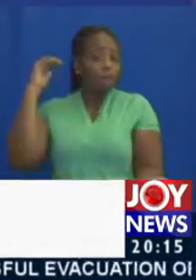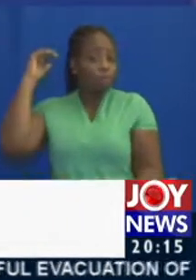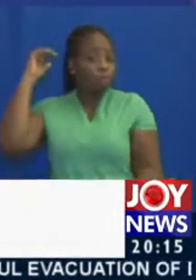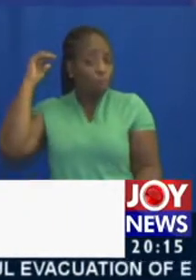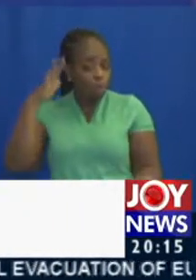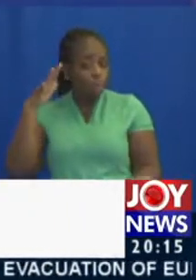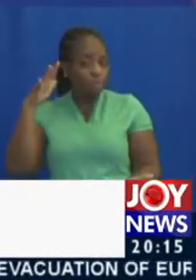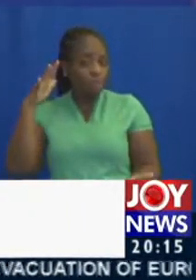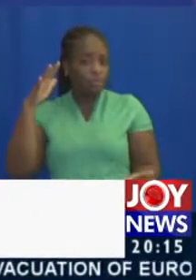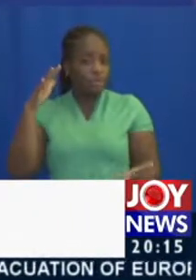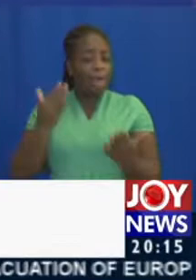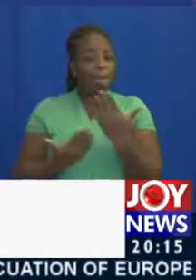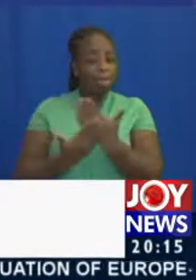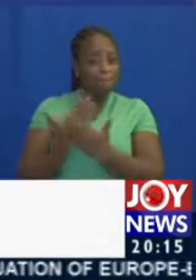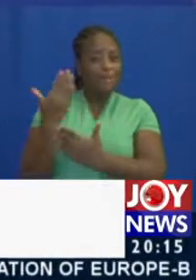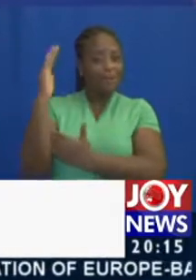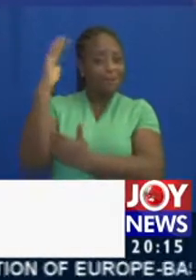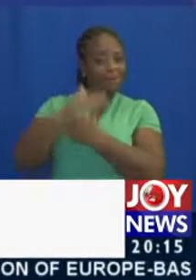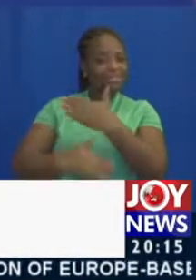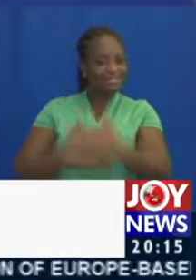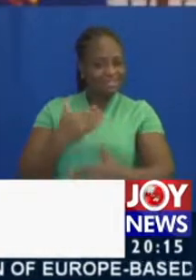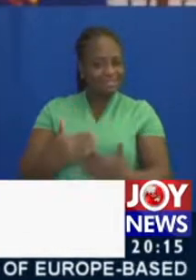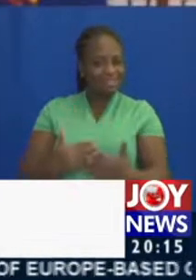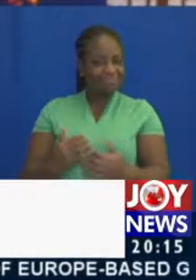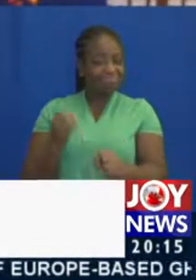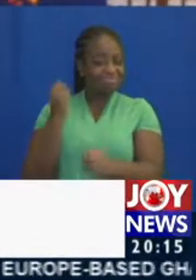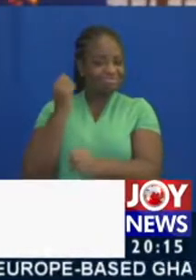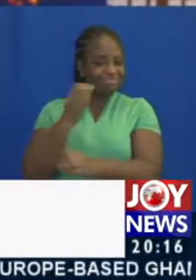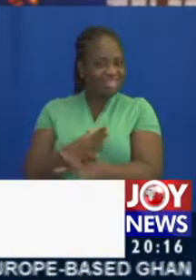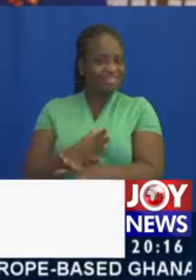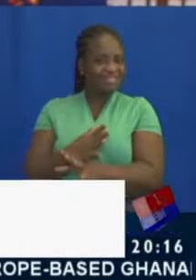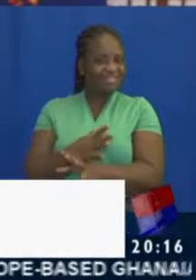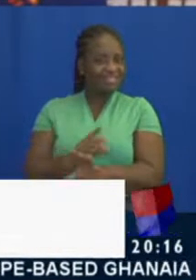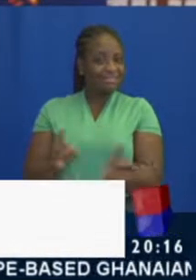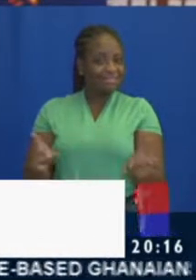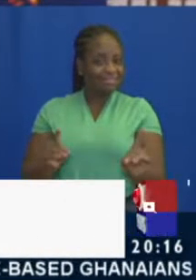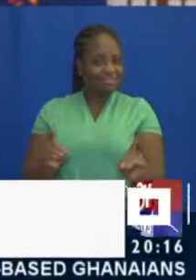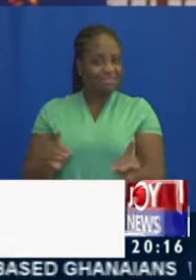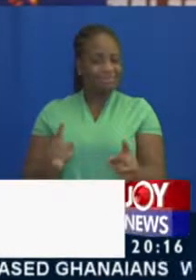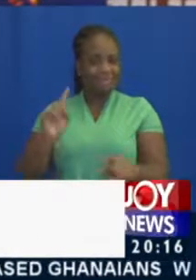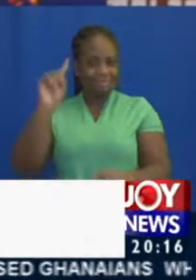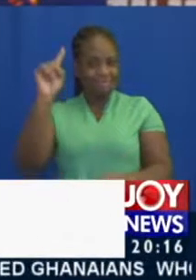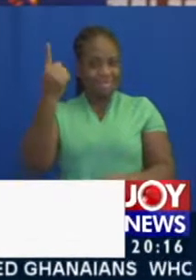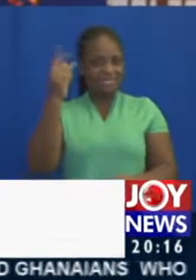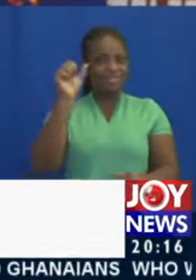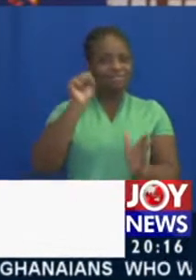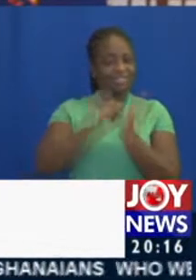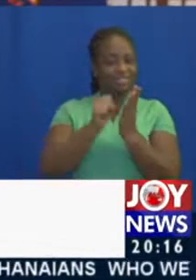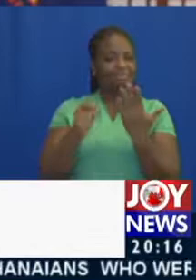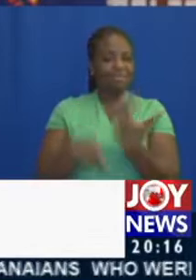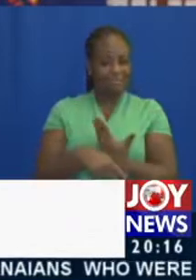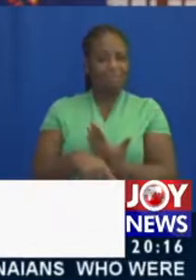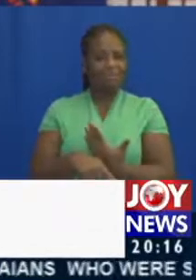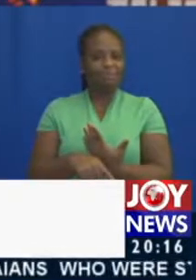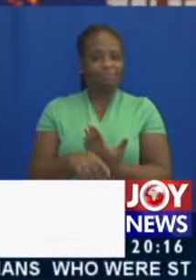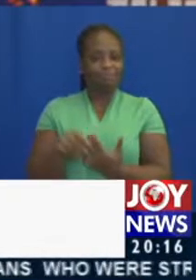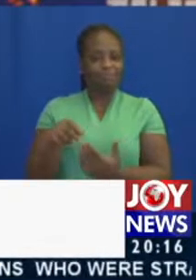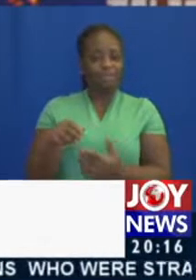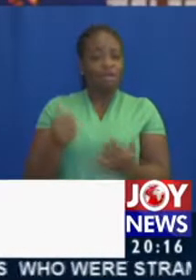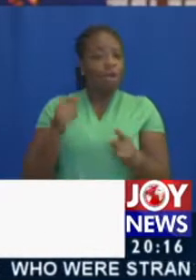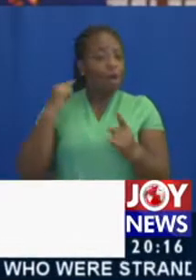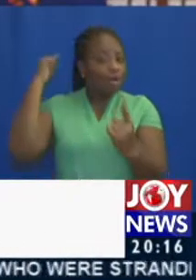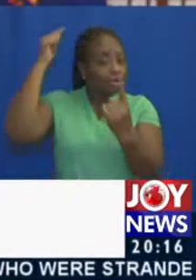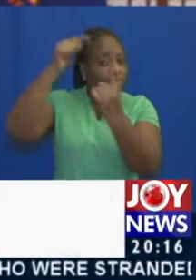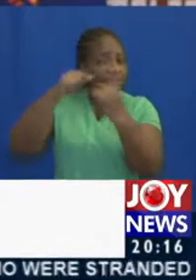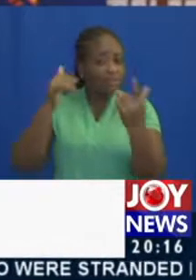that by God's grace, we'll be ready to do so by the 1st of September. Until further notice,